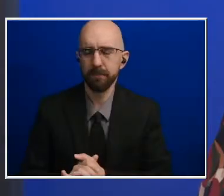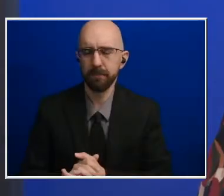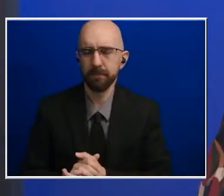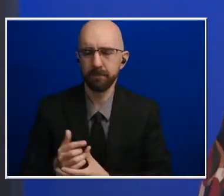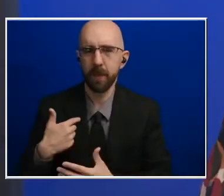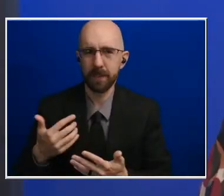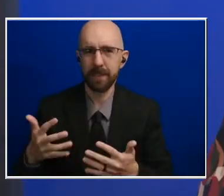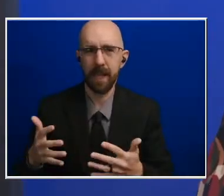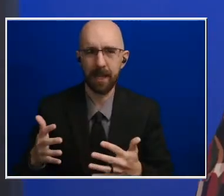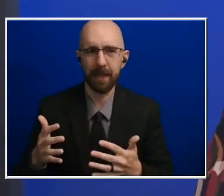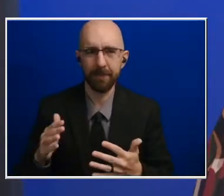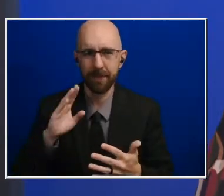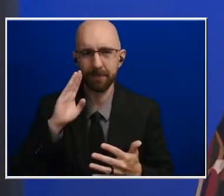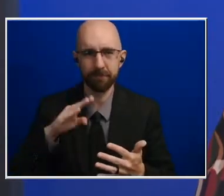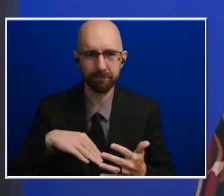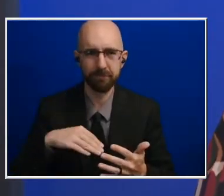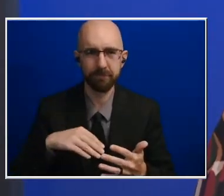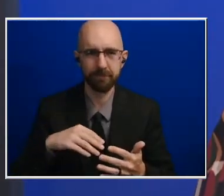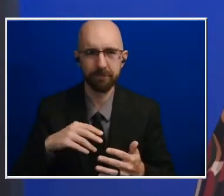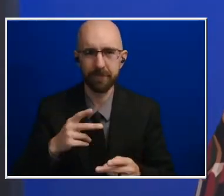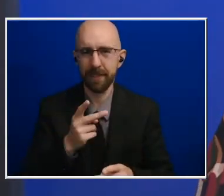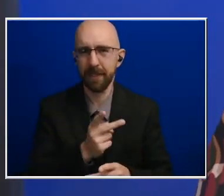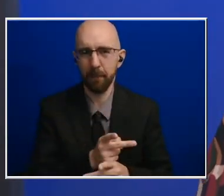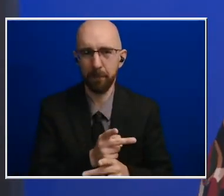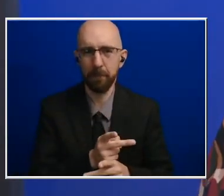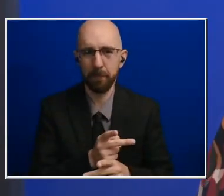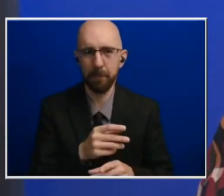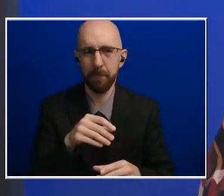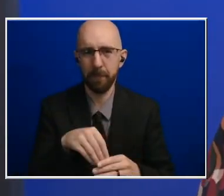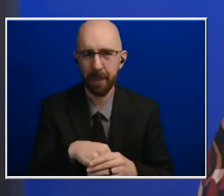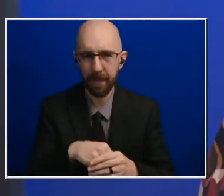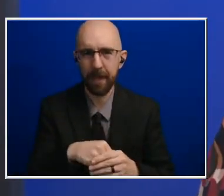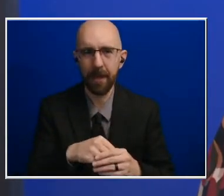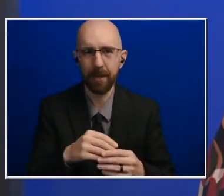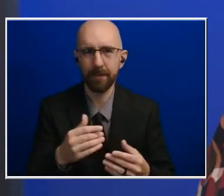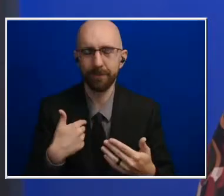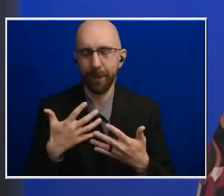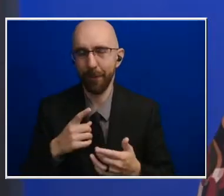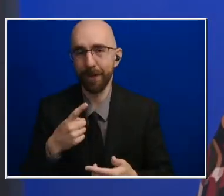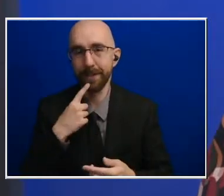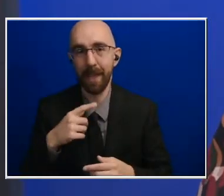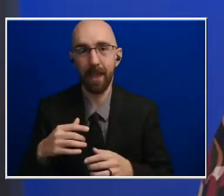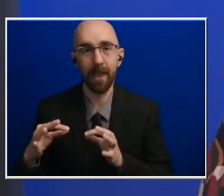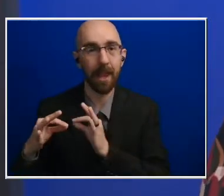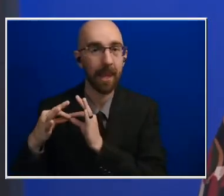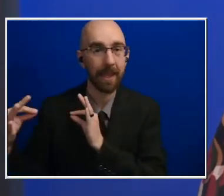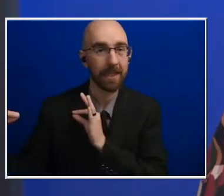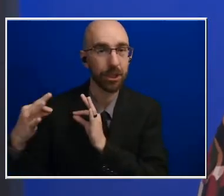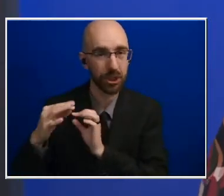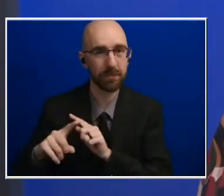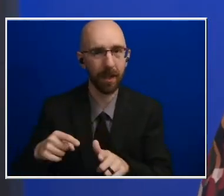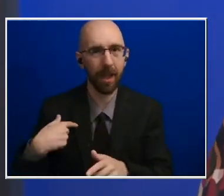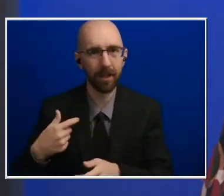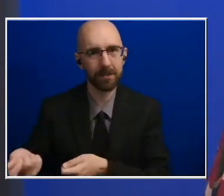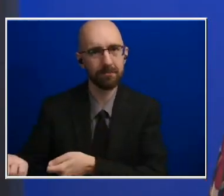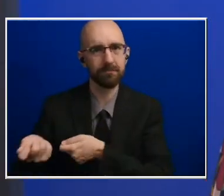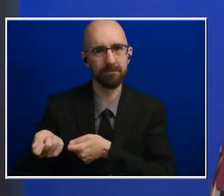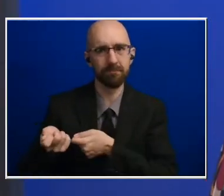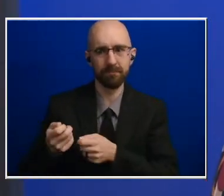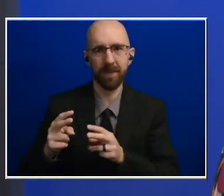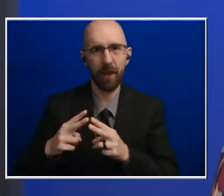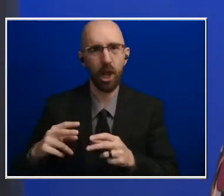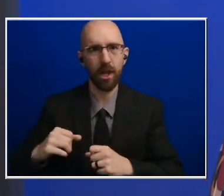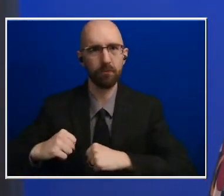you know, kept in, I don't want to say on a leash, but, you know, I was very protected by